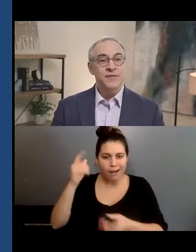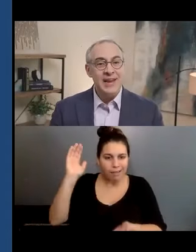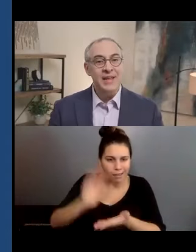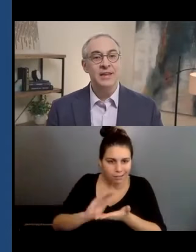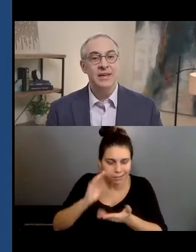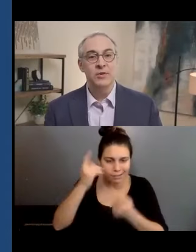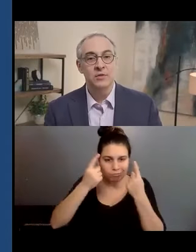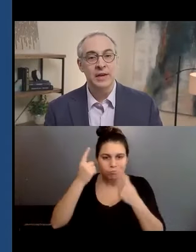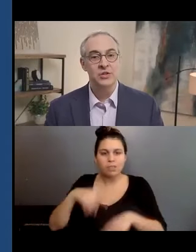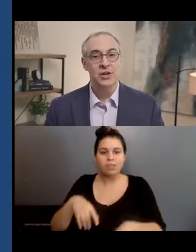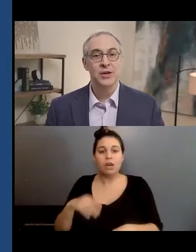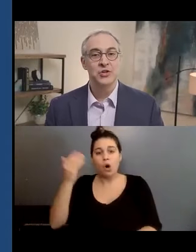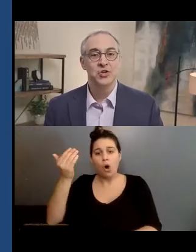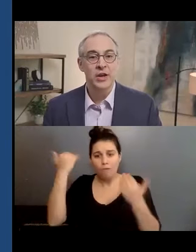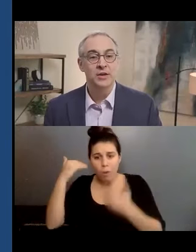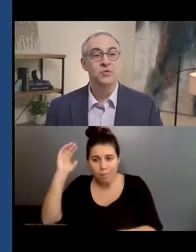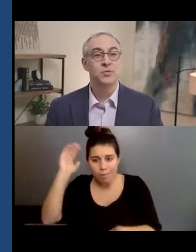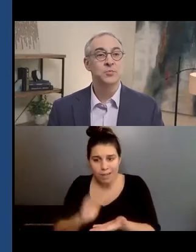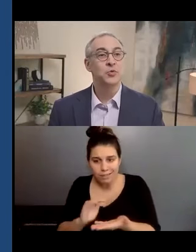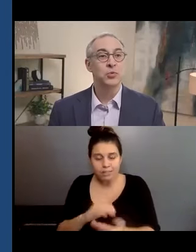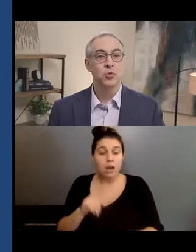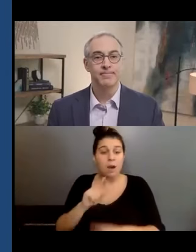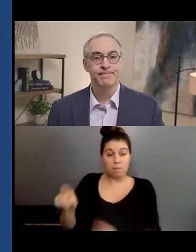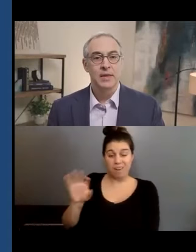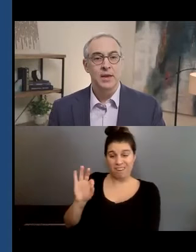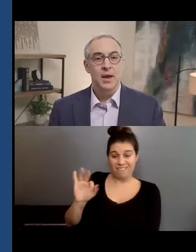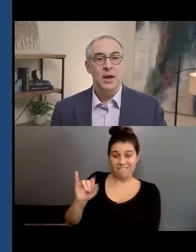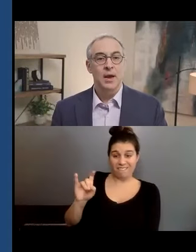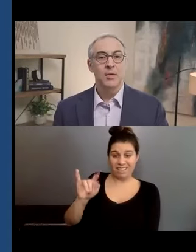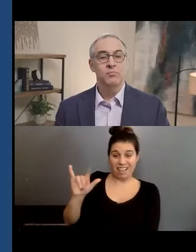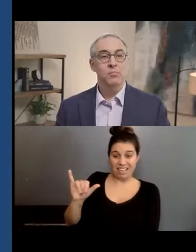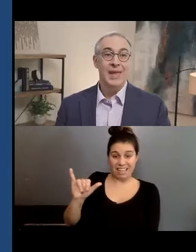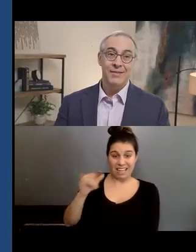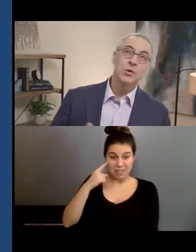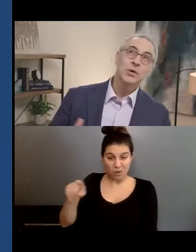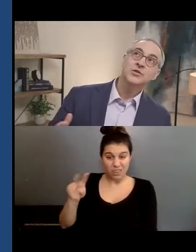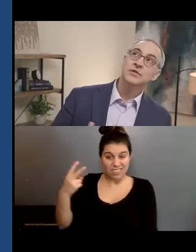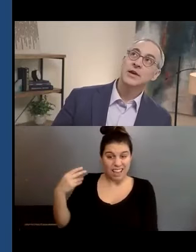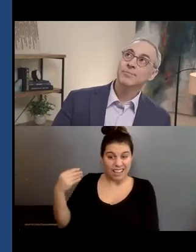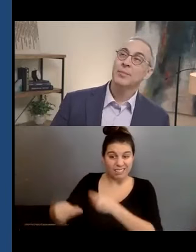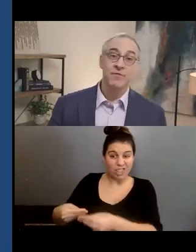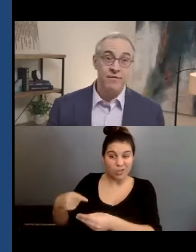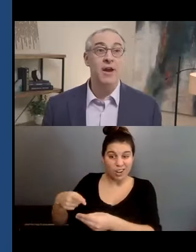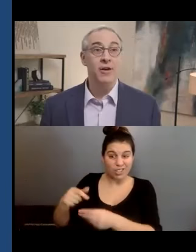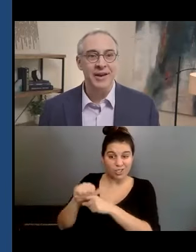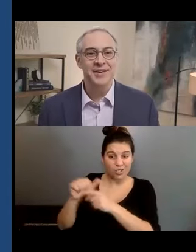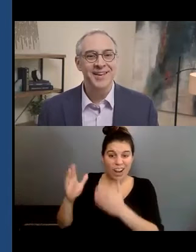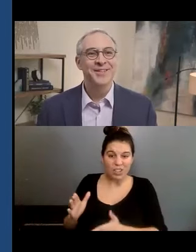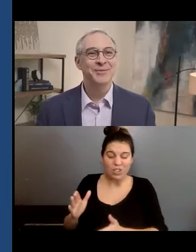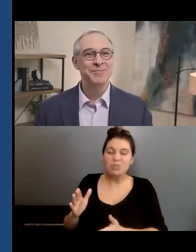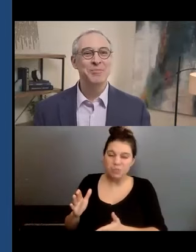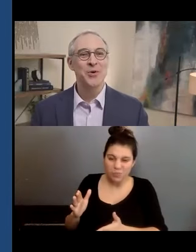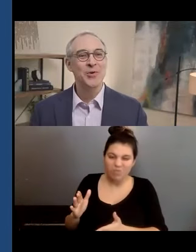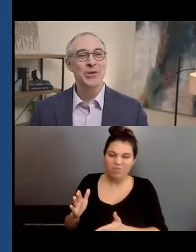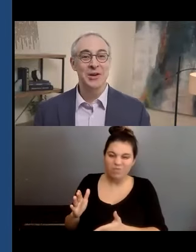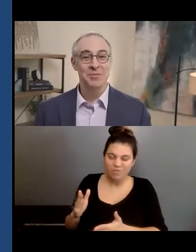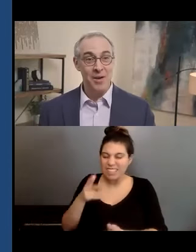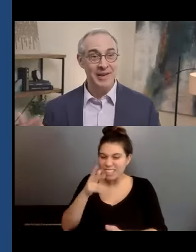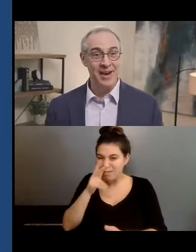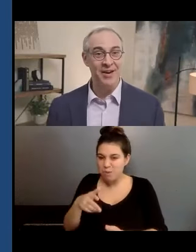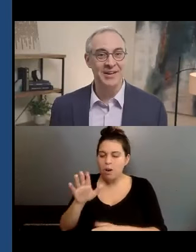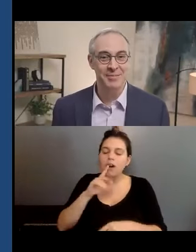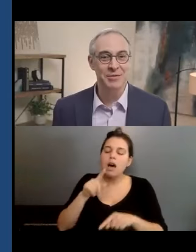unfortunately, the fidelity of those second generation trainers was pretty poor. Or I should say probably varied. There were some people who were really